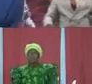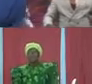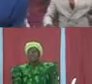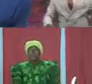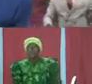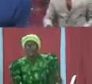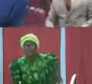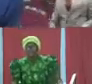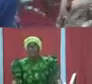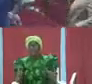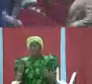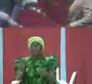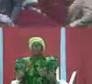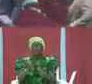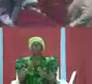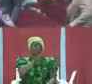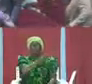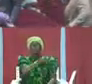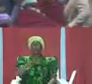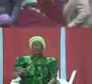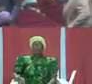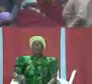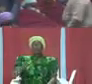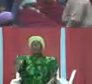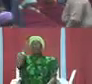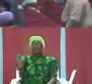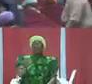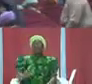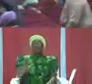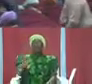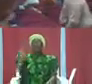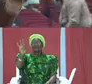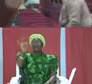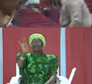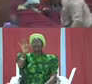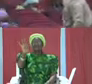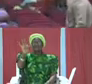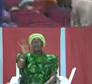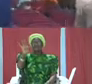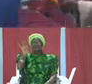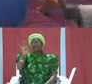1 Kings chapter 19,